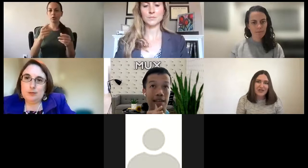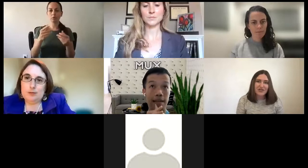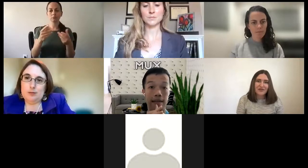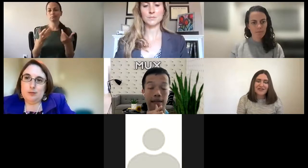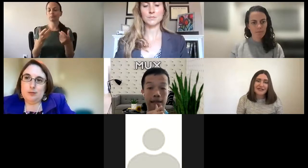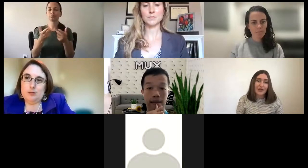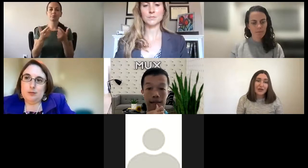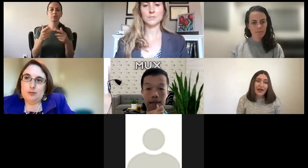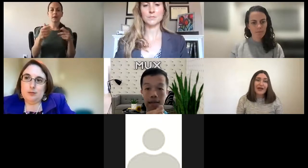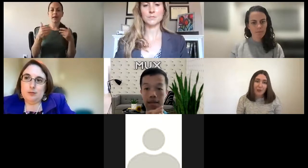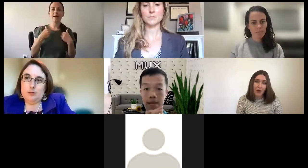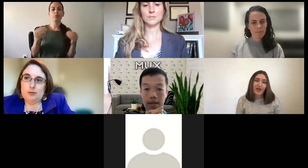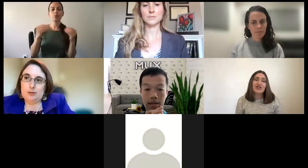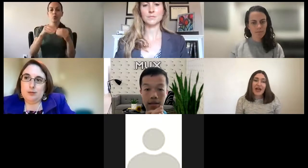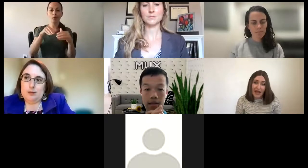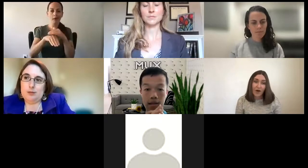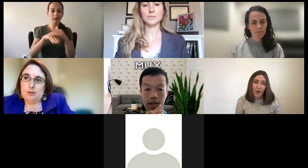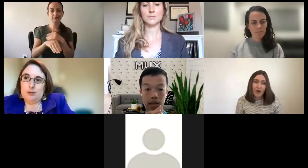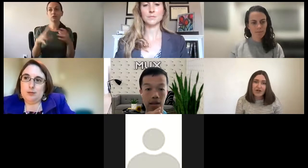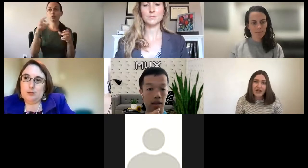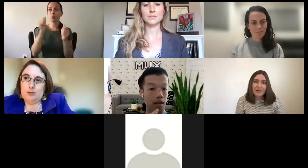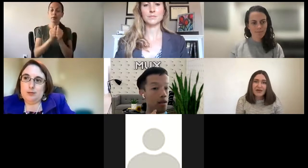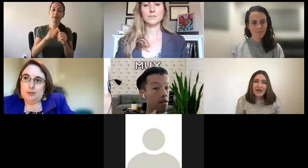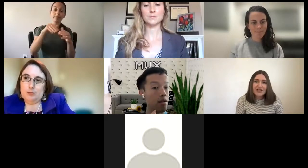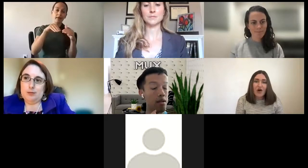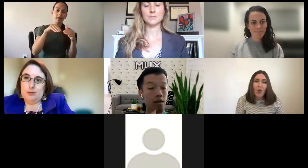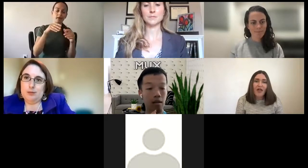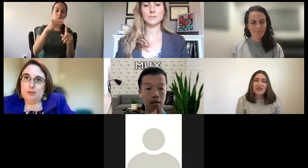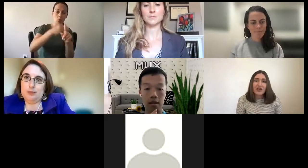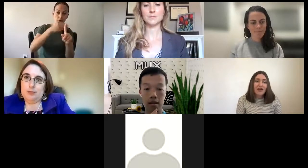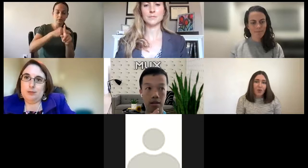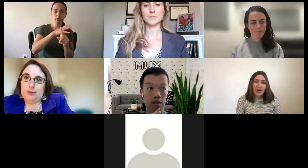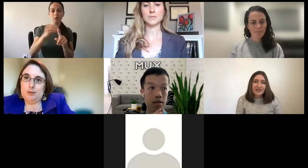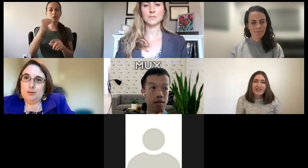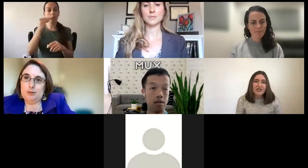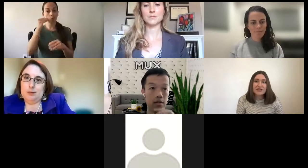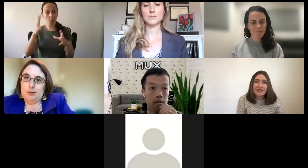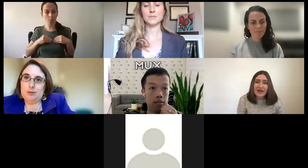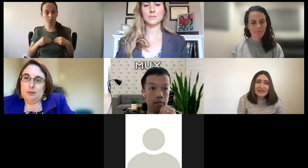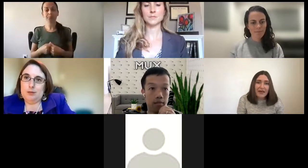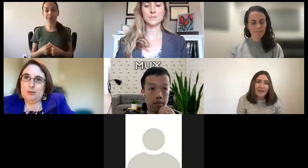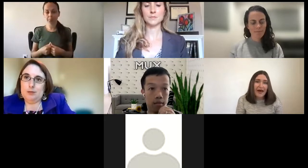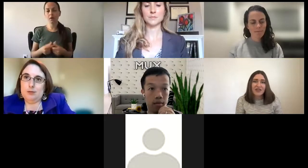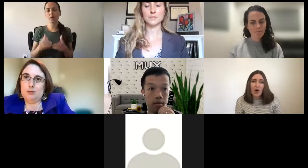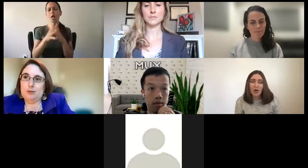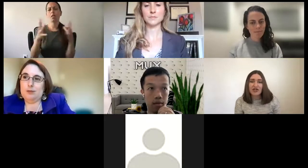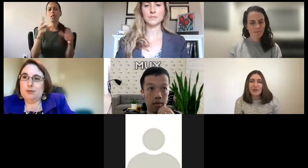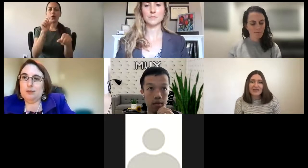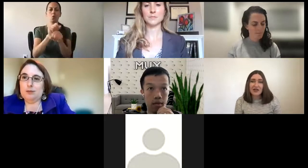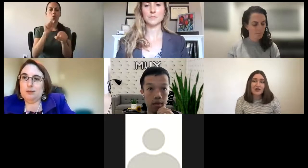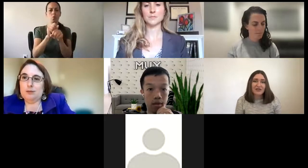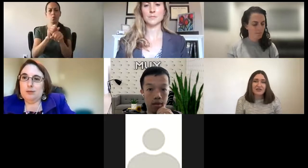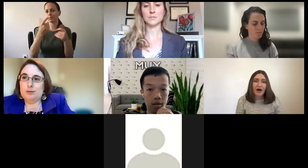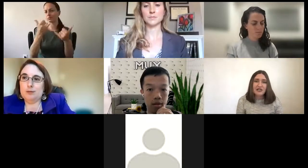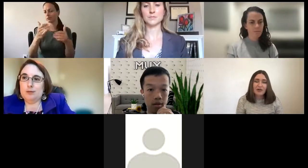of financial services, including mortgage and home ownership. So while there's a lot of work that's still to be done to make the path to home ownership